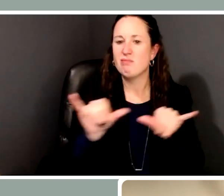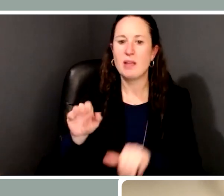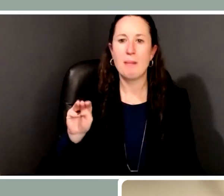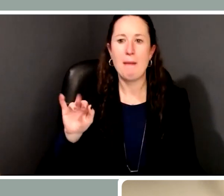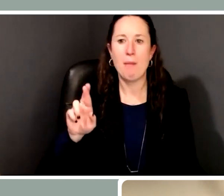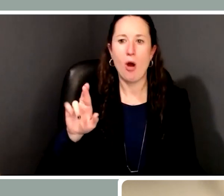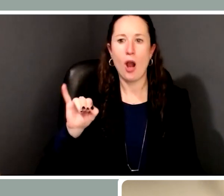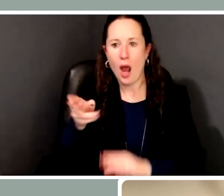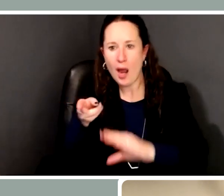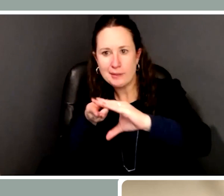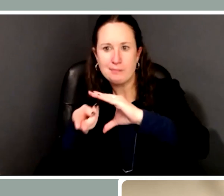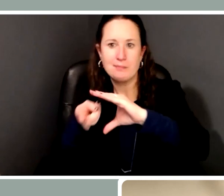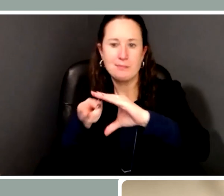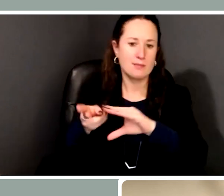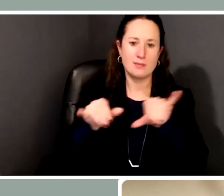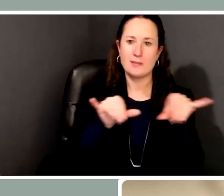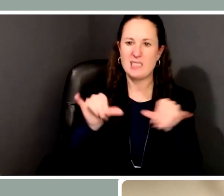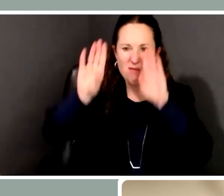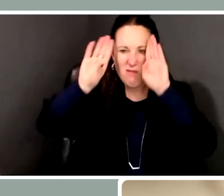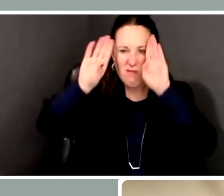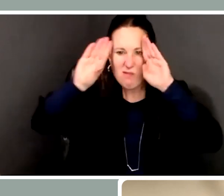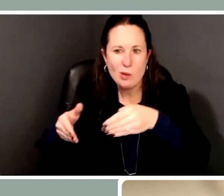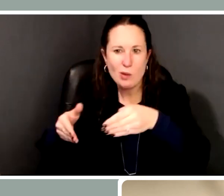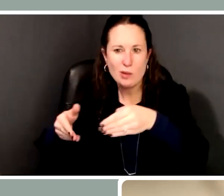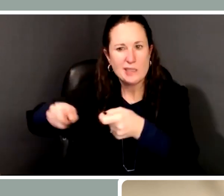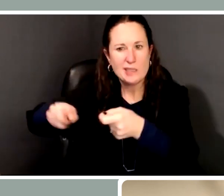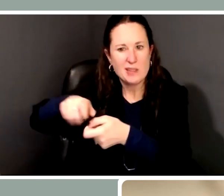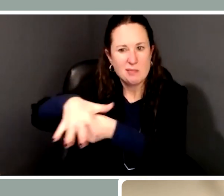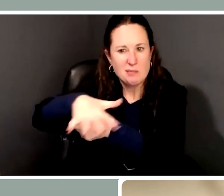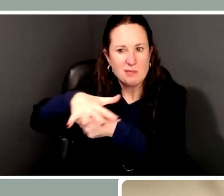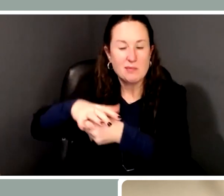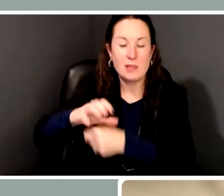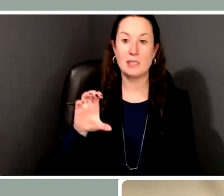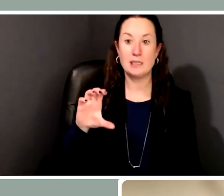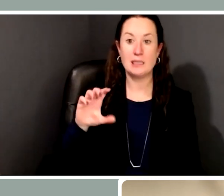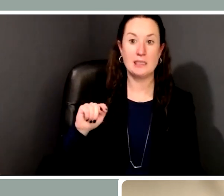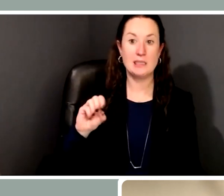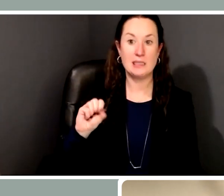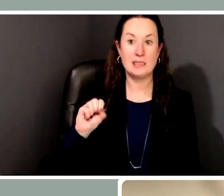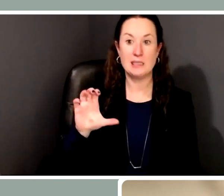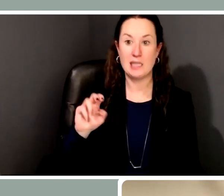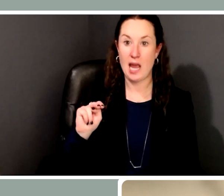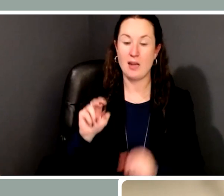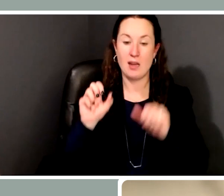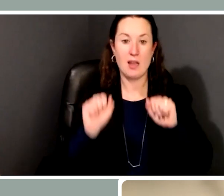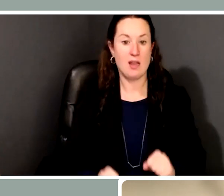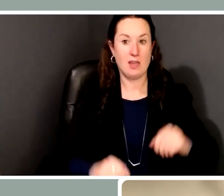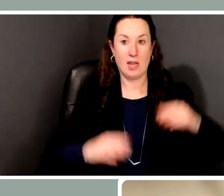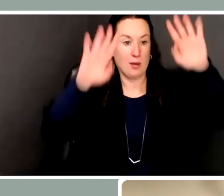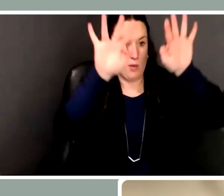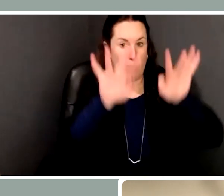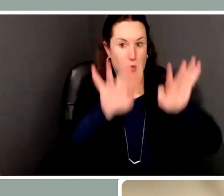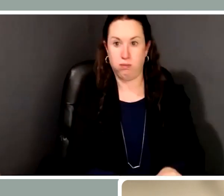focused on exactly the organ that it's looking at. Whereas a CT scan can quickly sort of scan from here to one's pelvis,